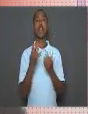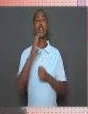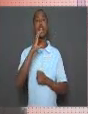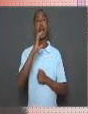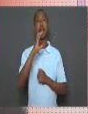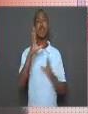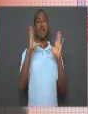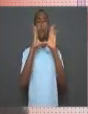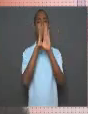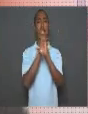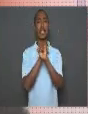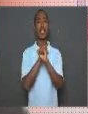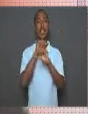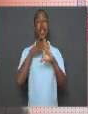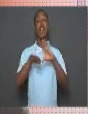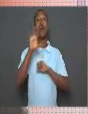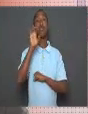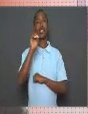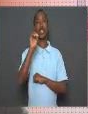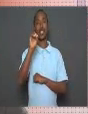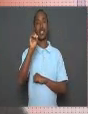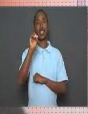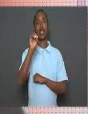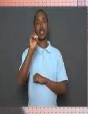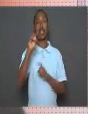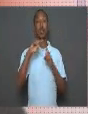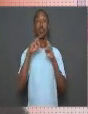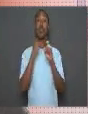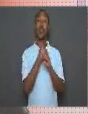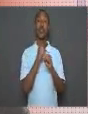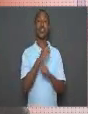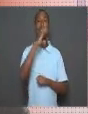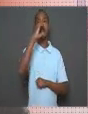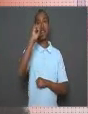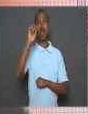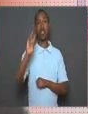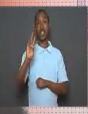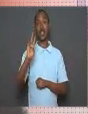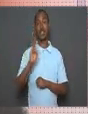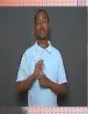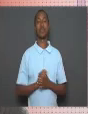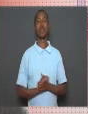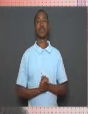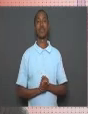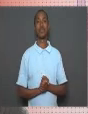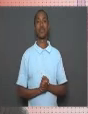carbon completely in oxygen to produce carbon dioxide.